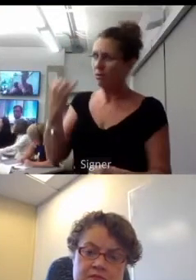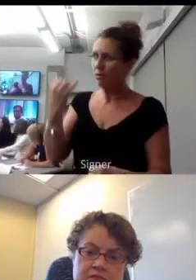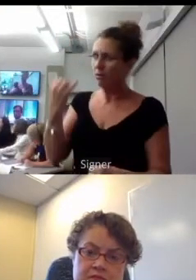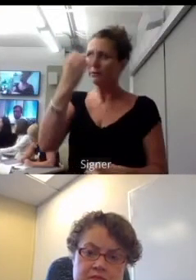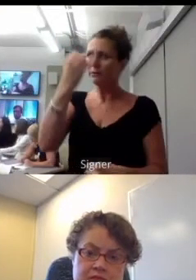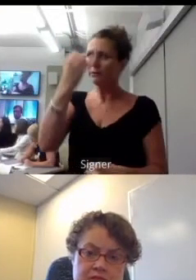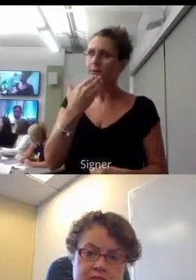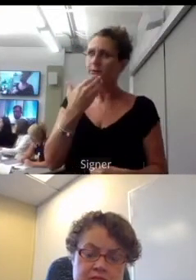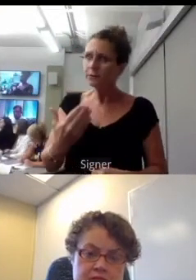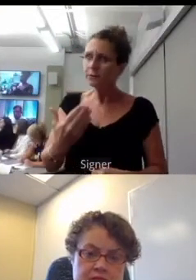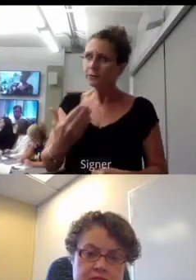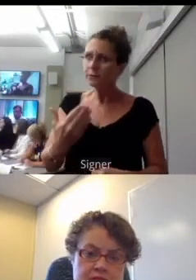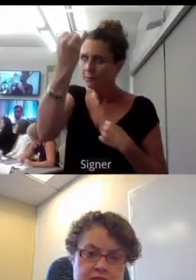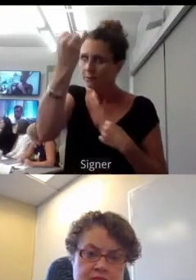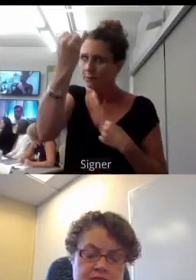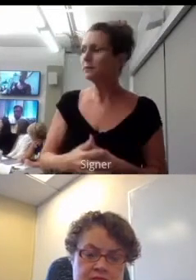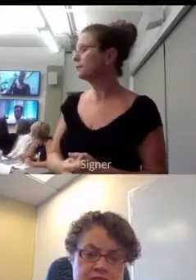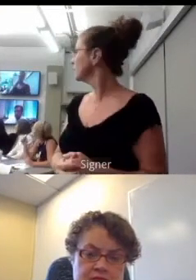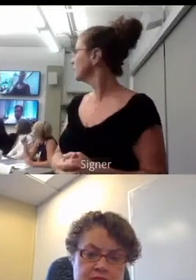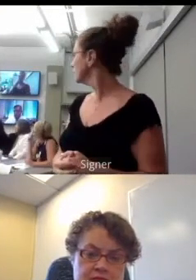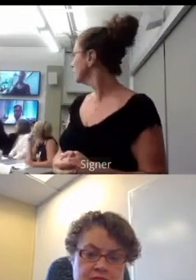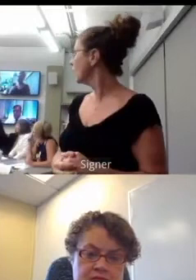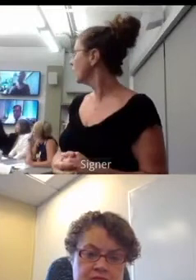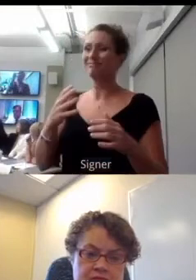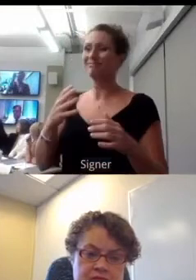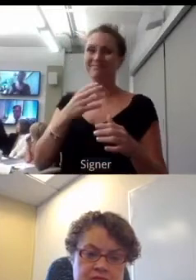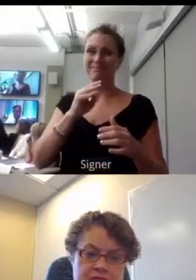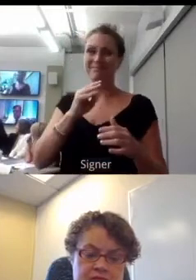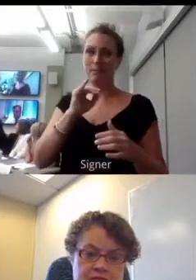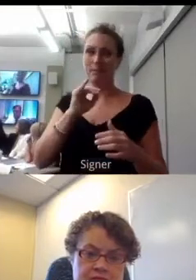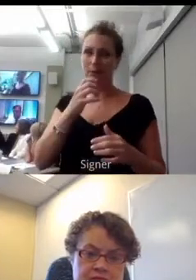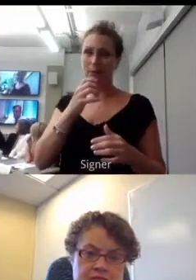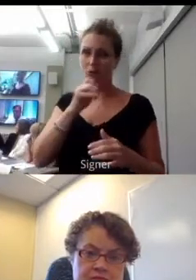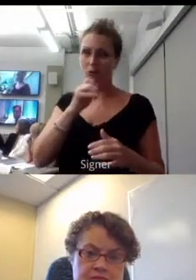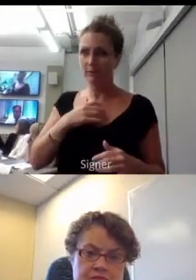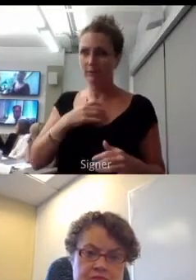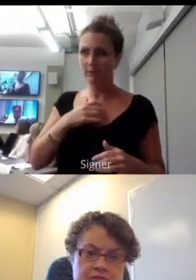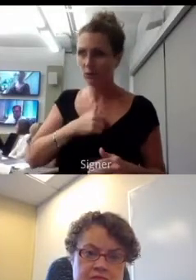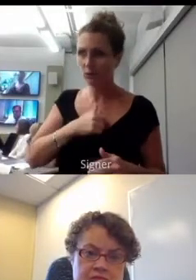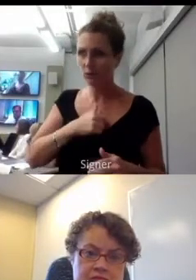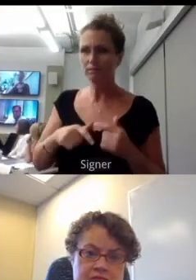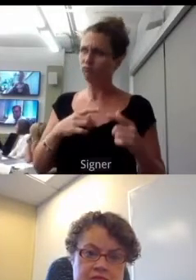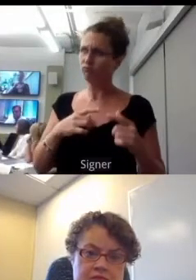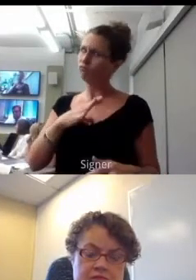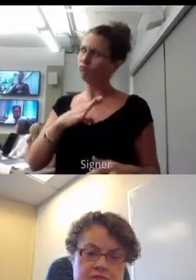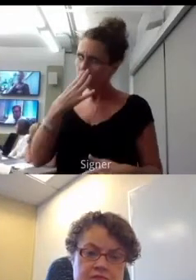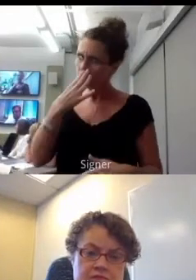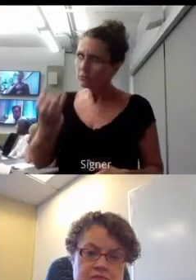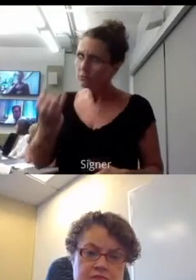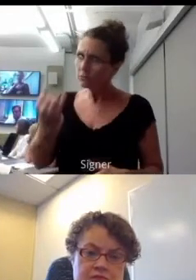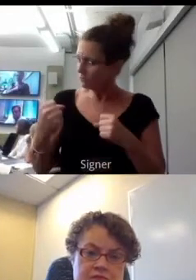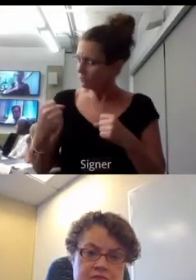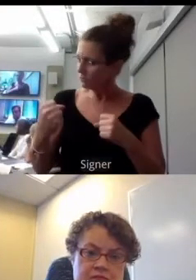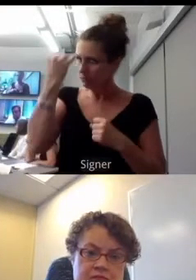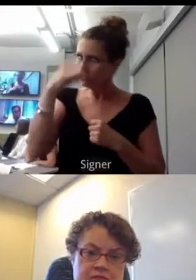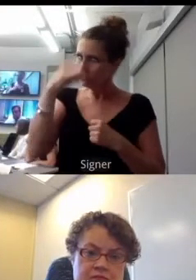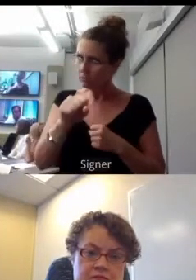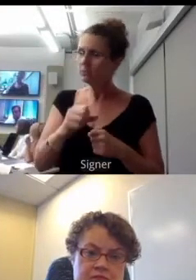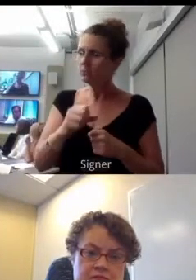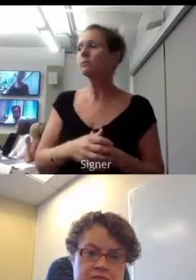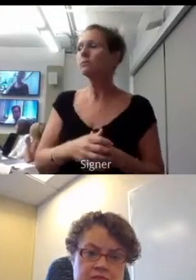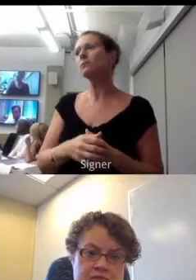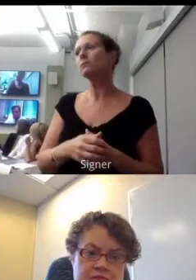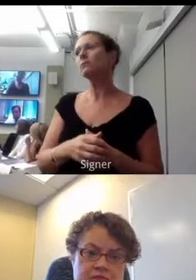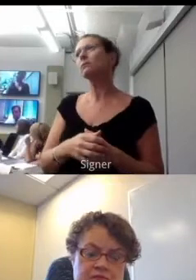Sound on. I think it's a solid idea. The way I would see this, and I think it goes back to the work that we've been doing in this